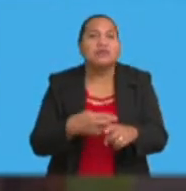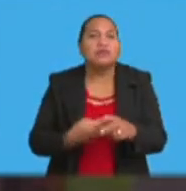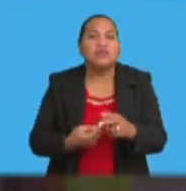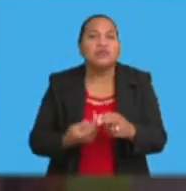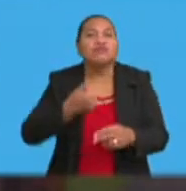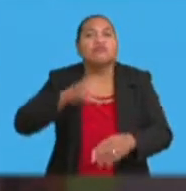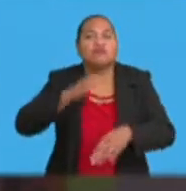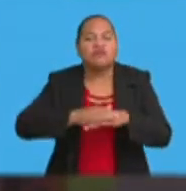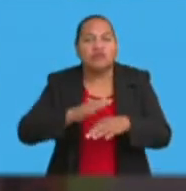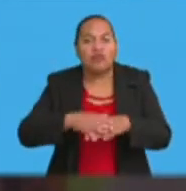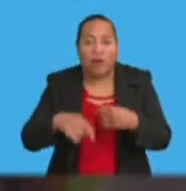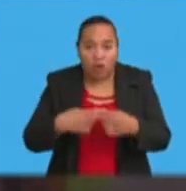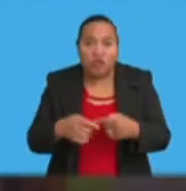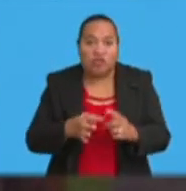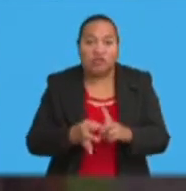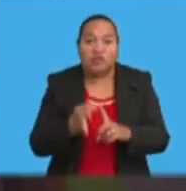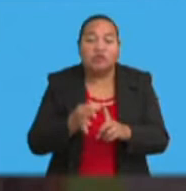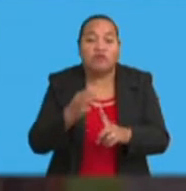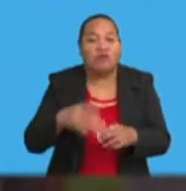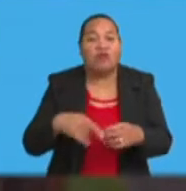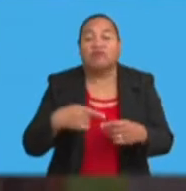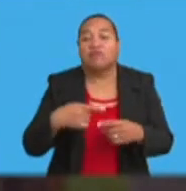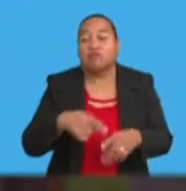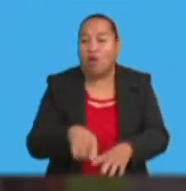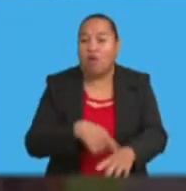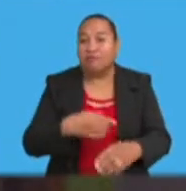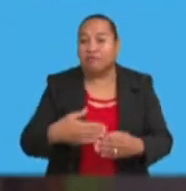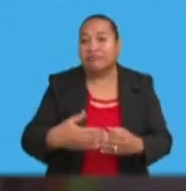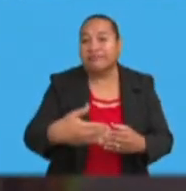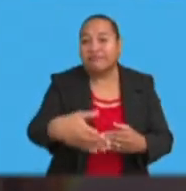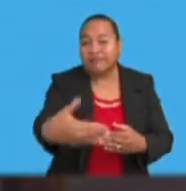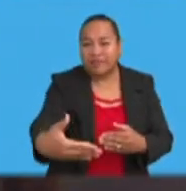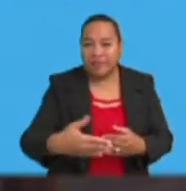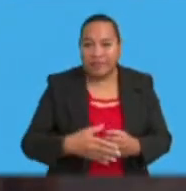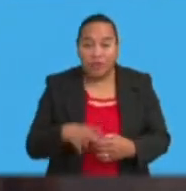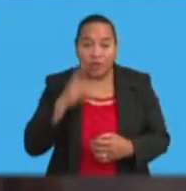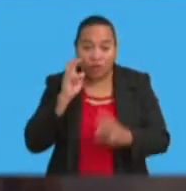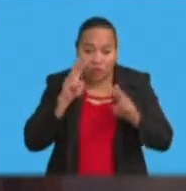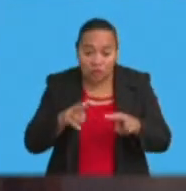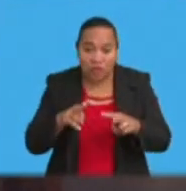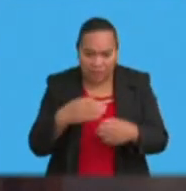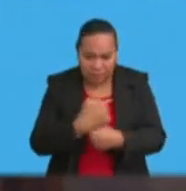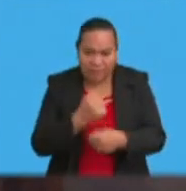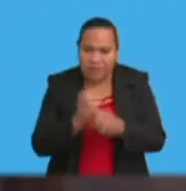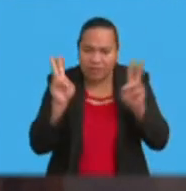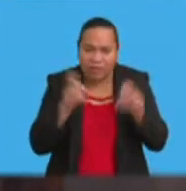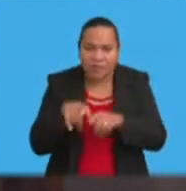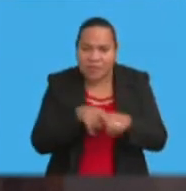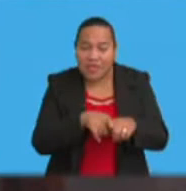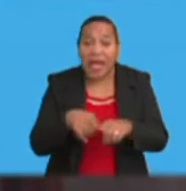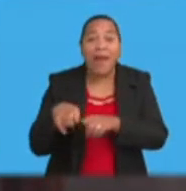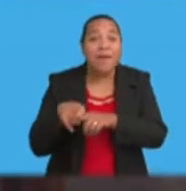being able to sustain that productivity over a long period of time. When we look at the definition of productivity, it's basically the